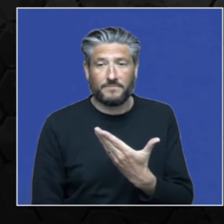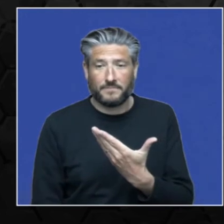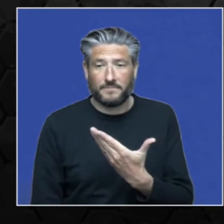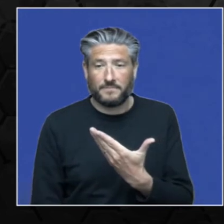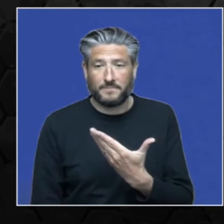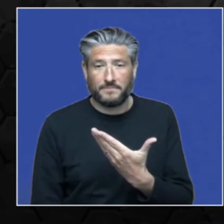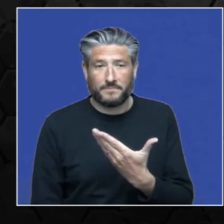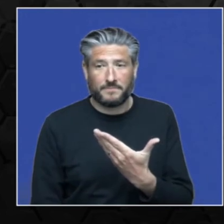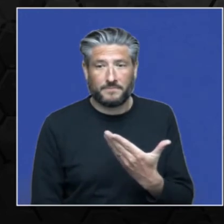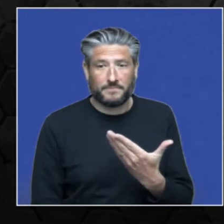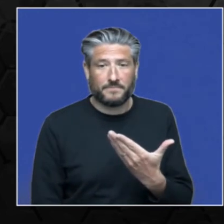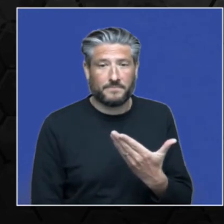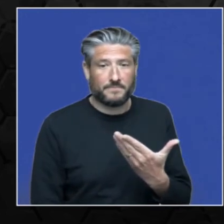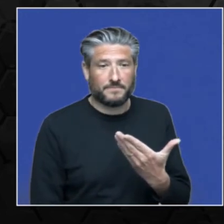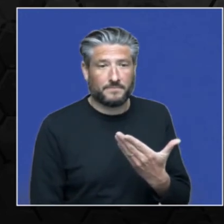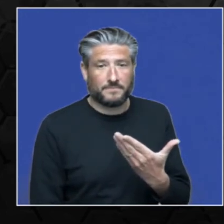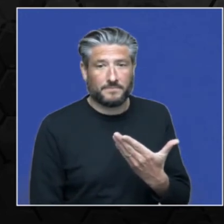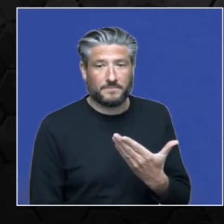related event.